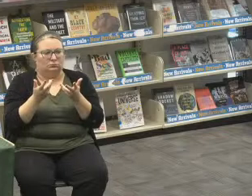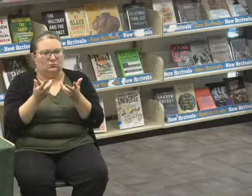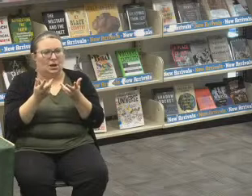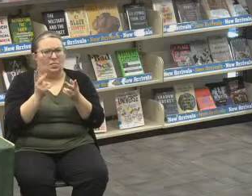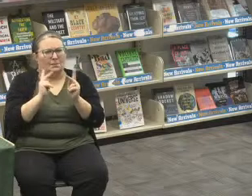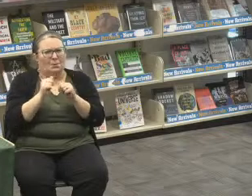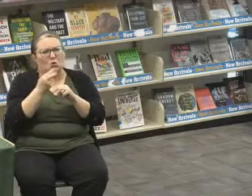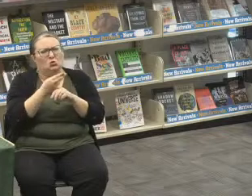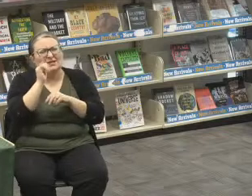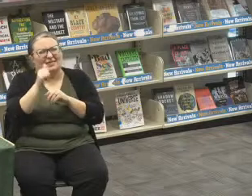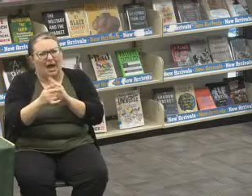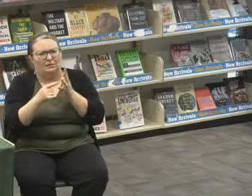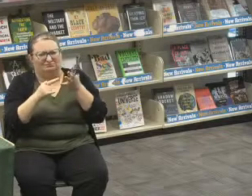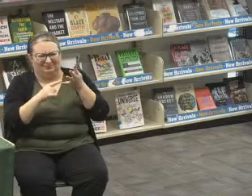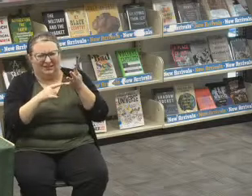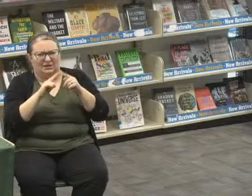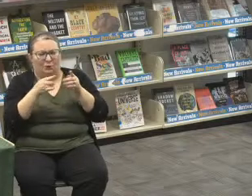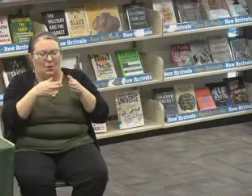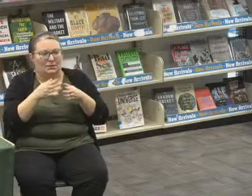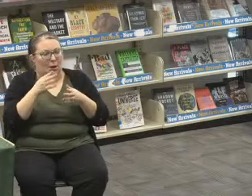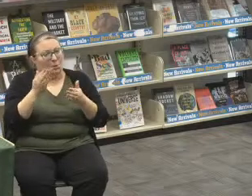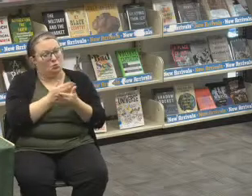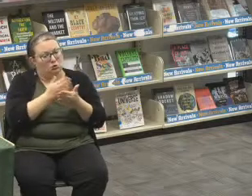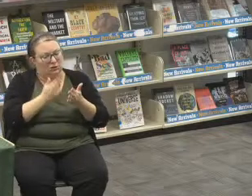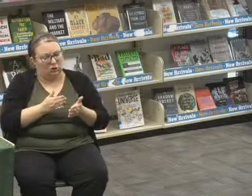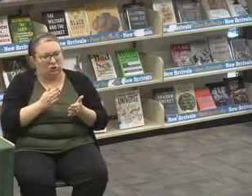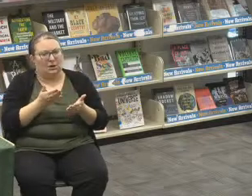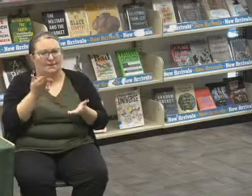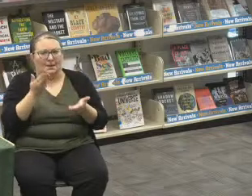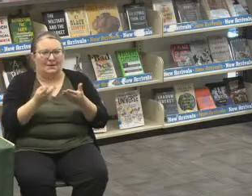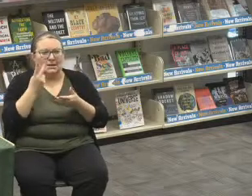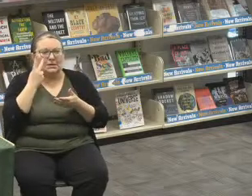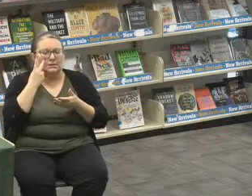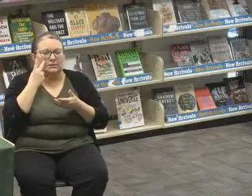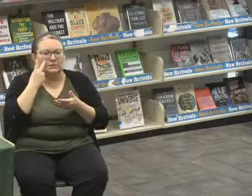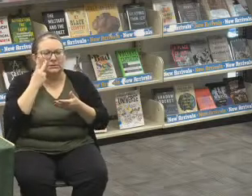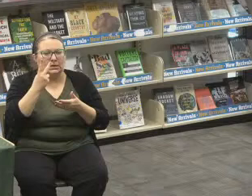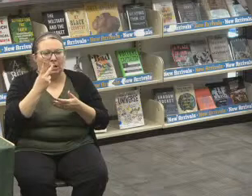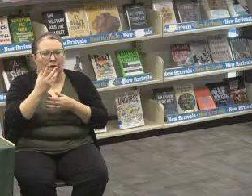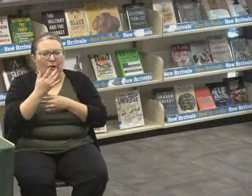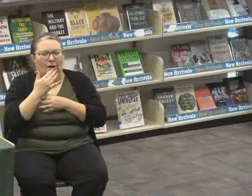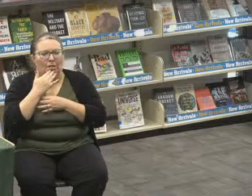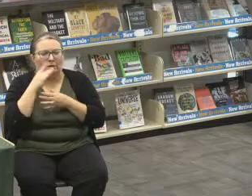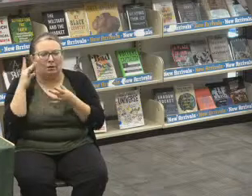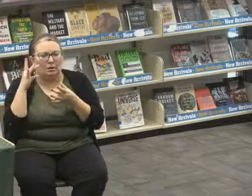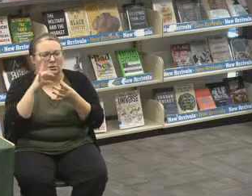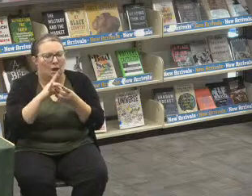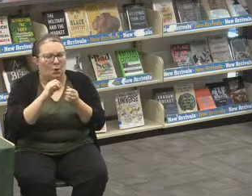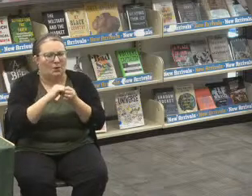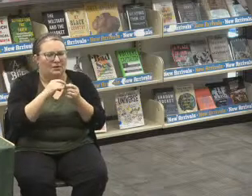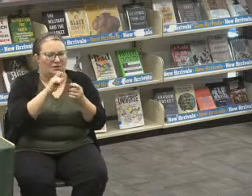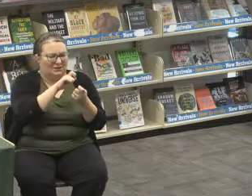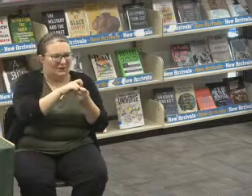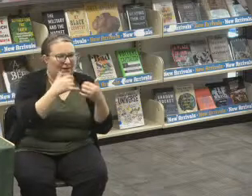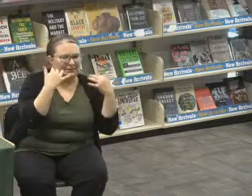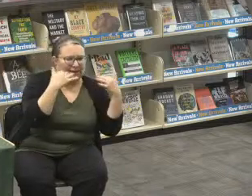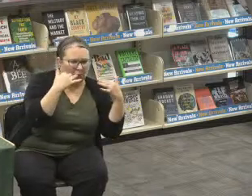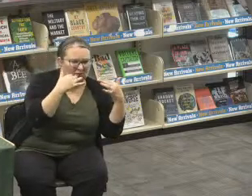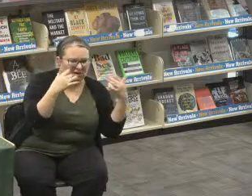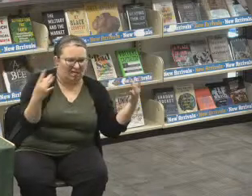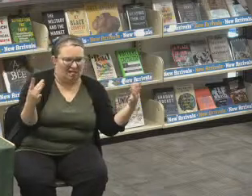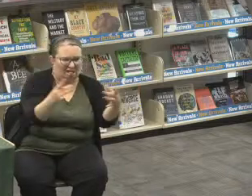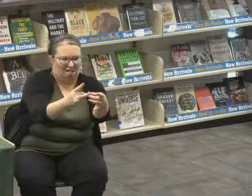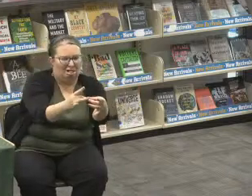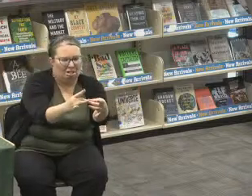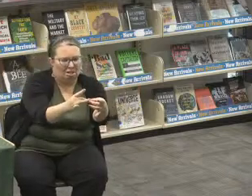it in different ways. Like musicians might see a color that is associated with certain sounds.